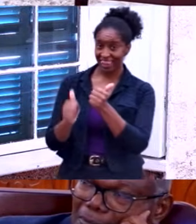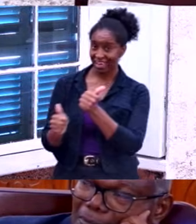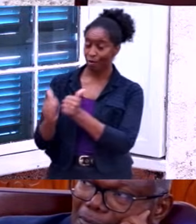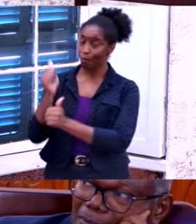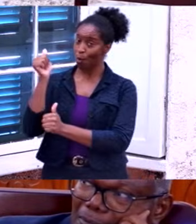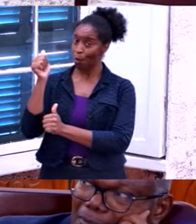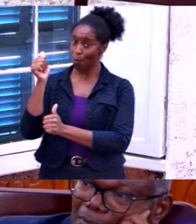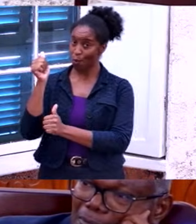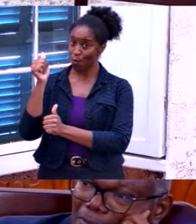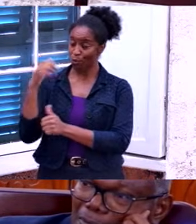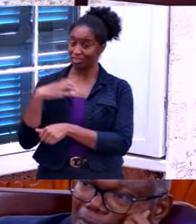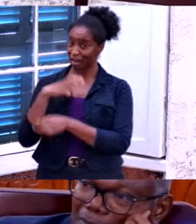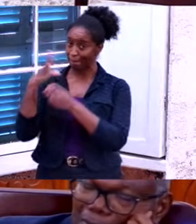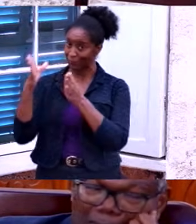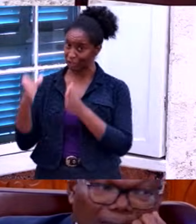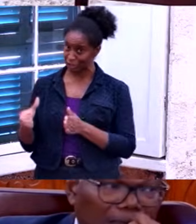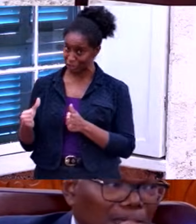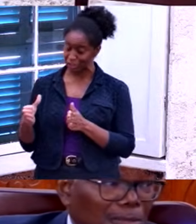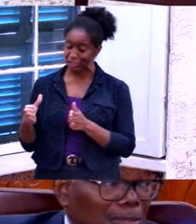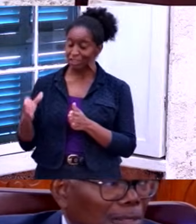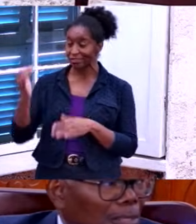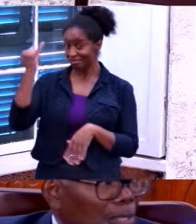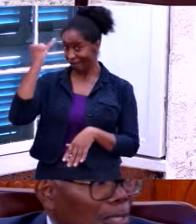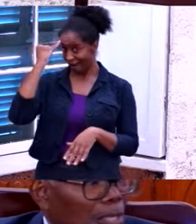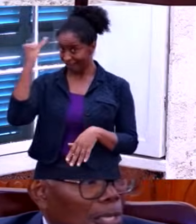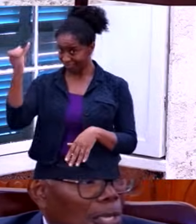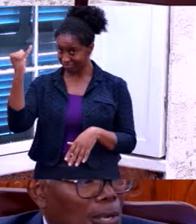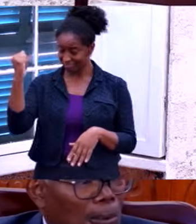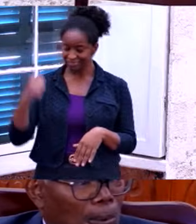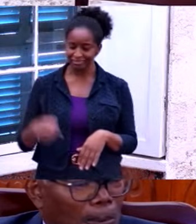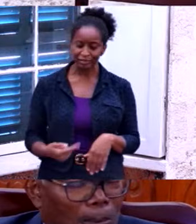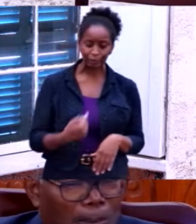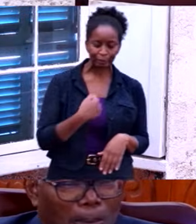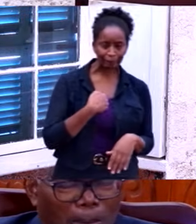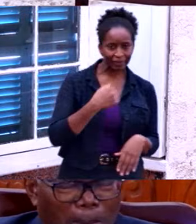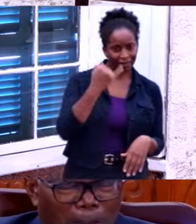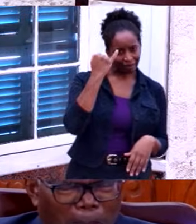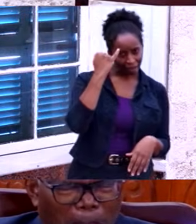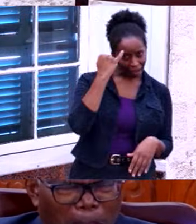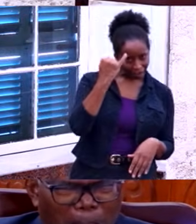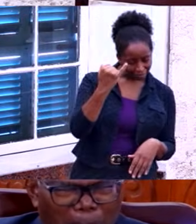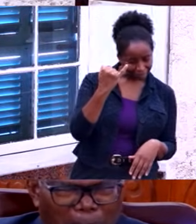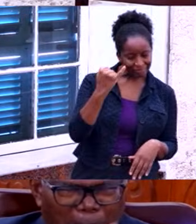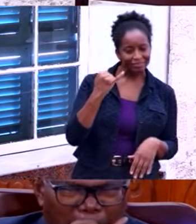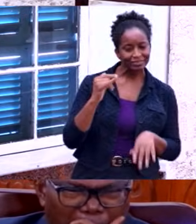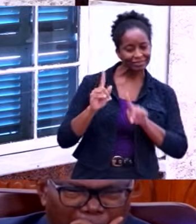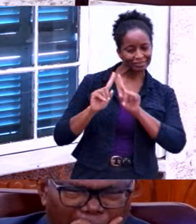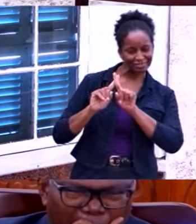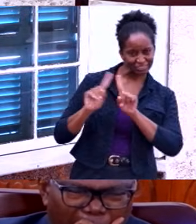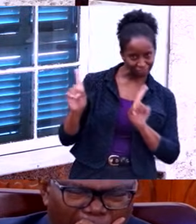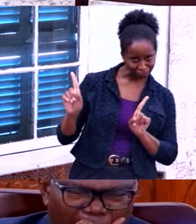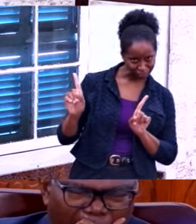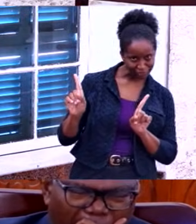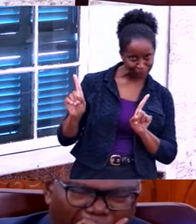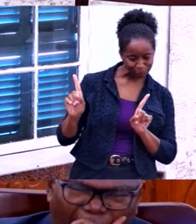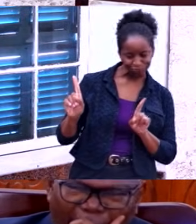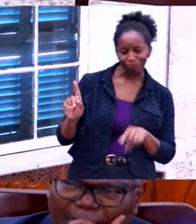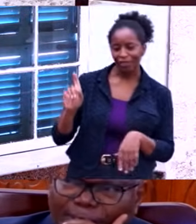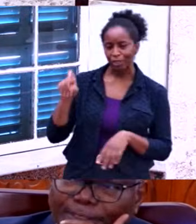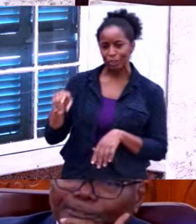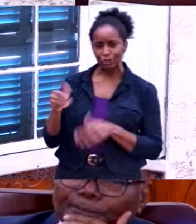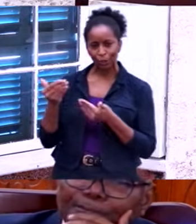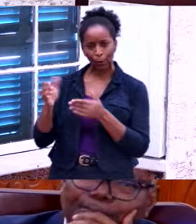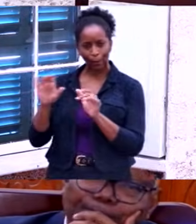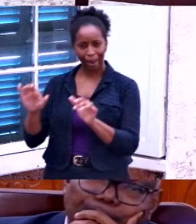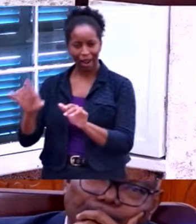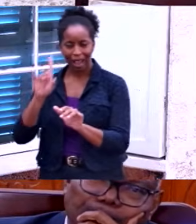the body as to how things should be done and as to changes that we needed to make. And I